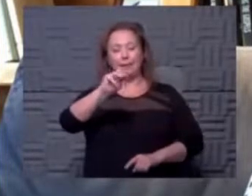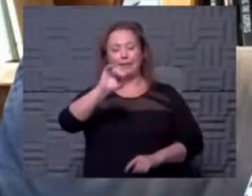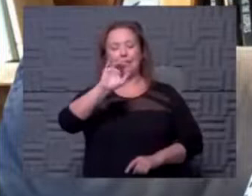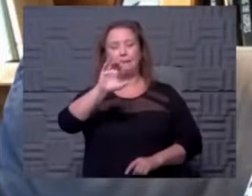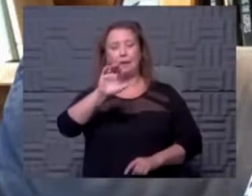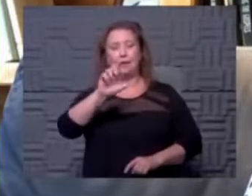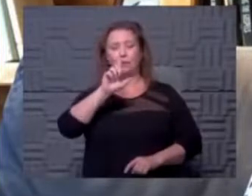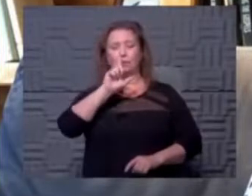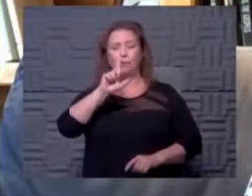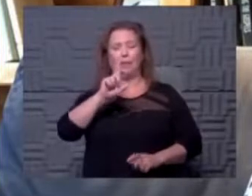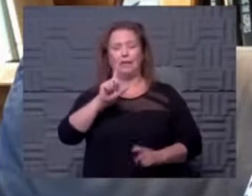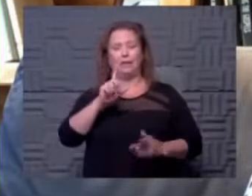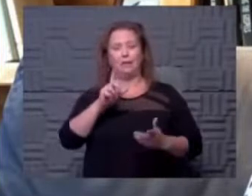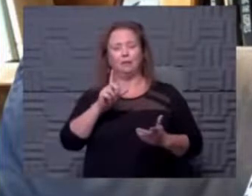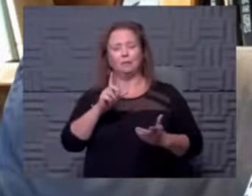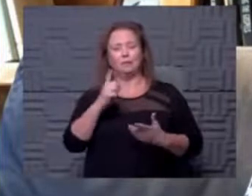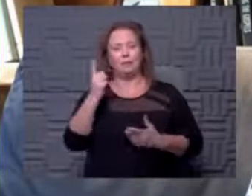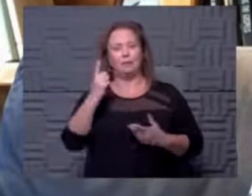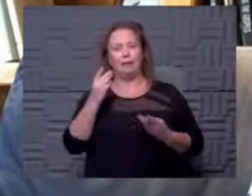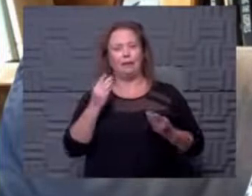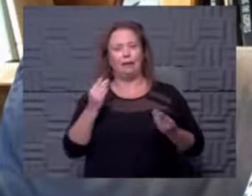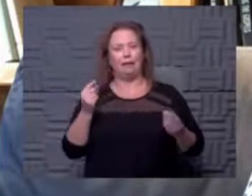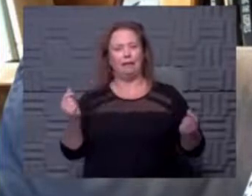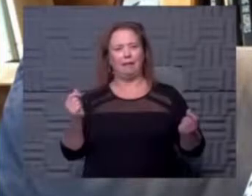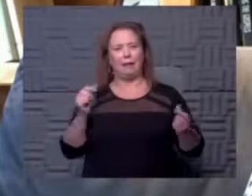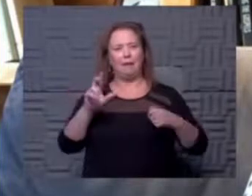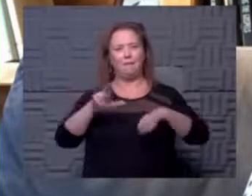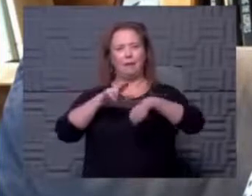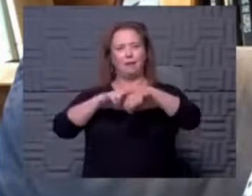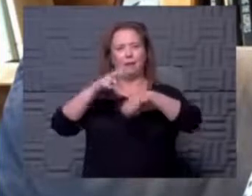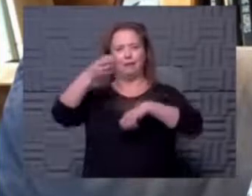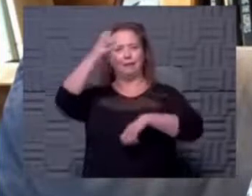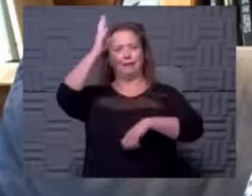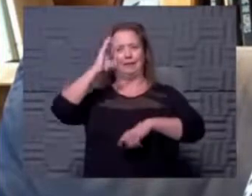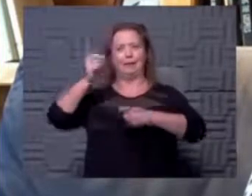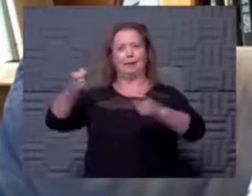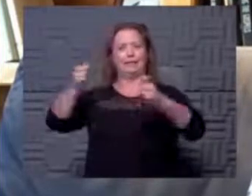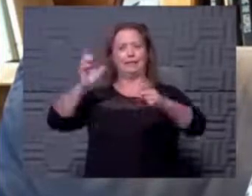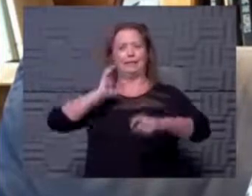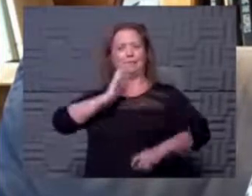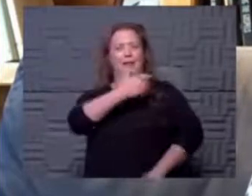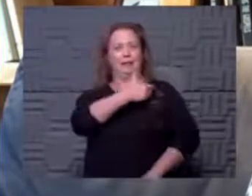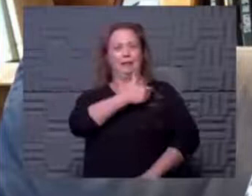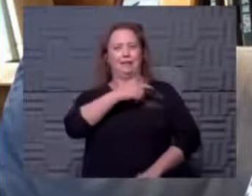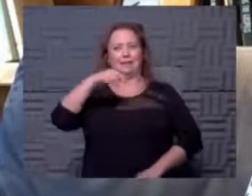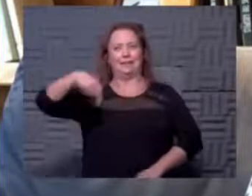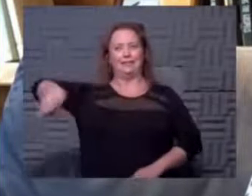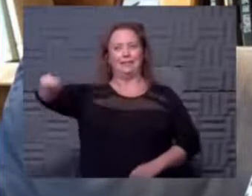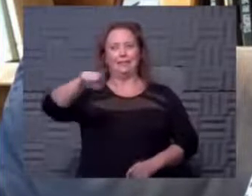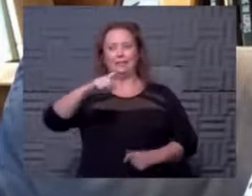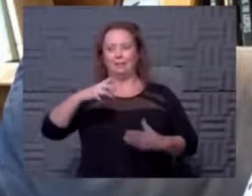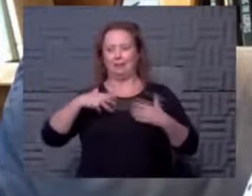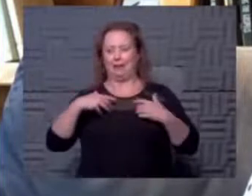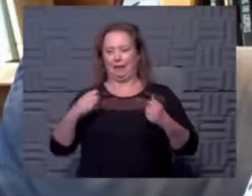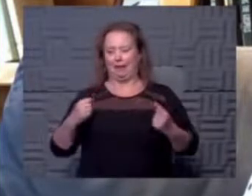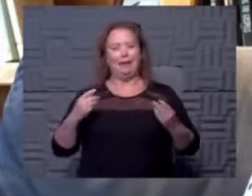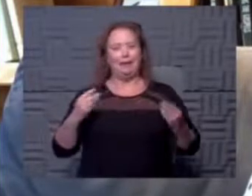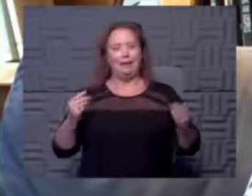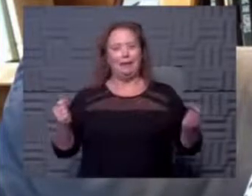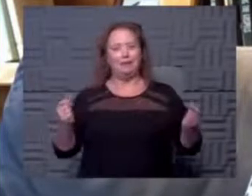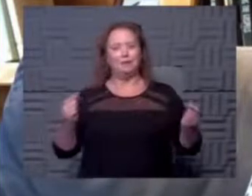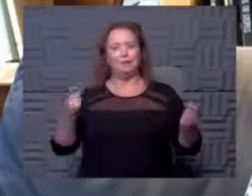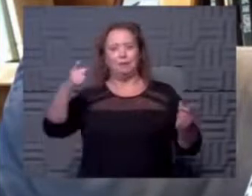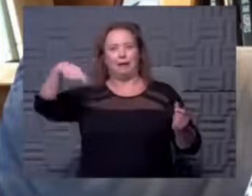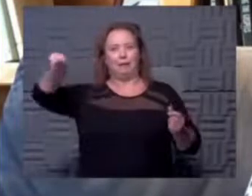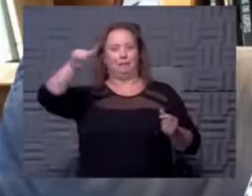something incredibly healing about nature. Isn't it amazing how God has given us this way to be healed by